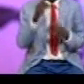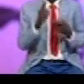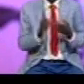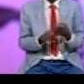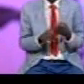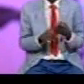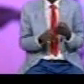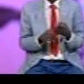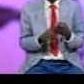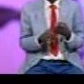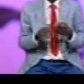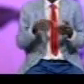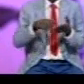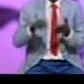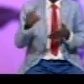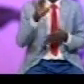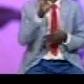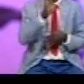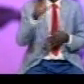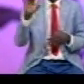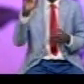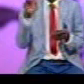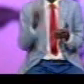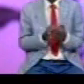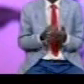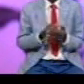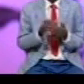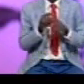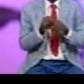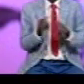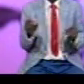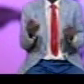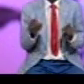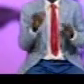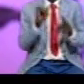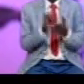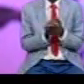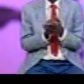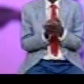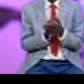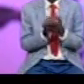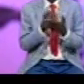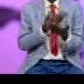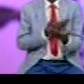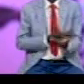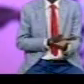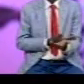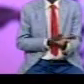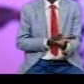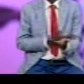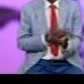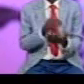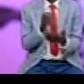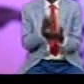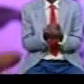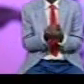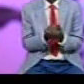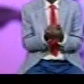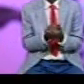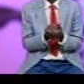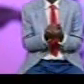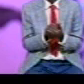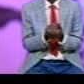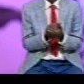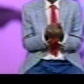that I would pay $800,000. But that morning, I decided to go